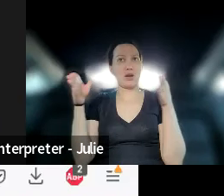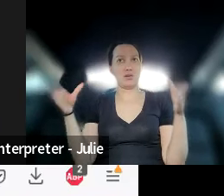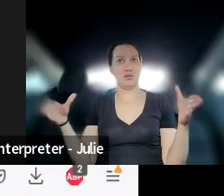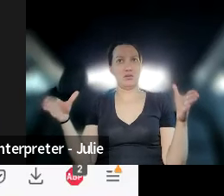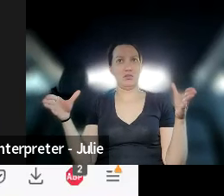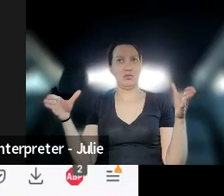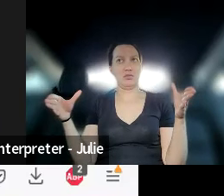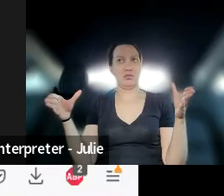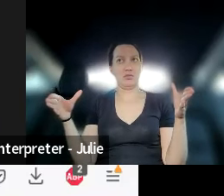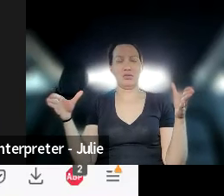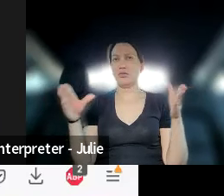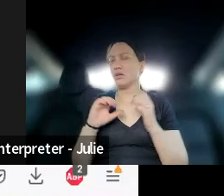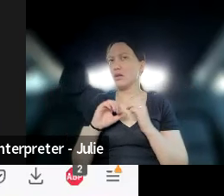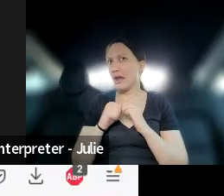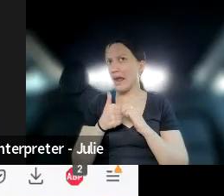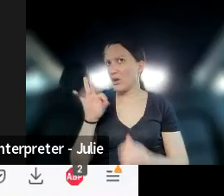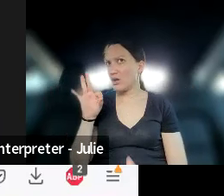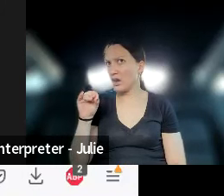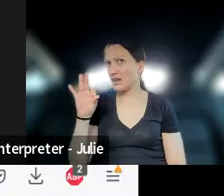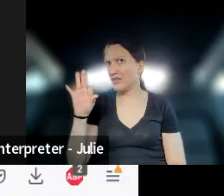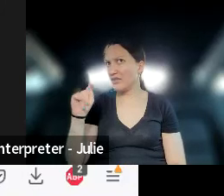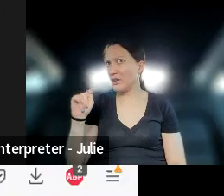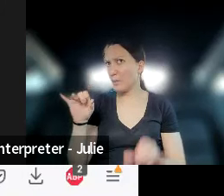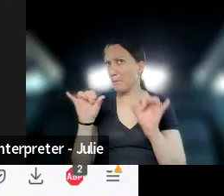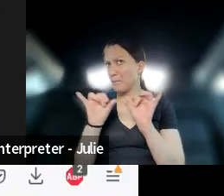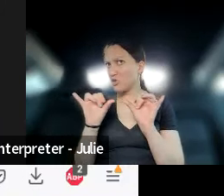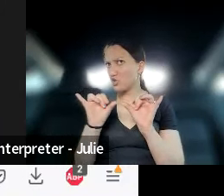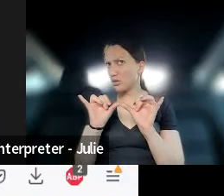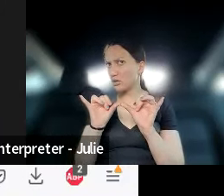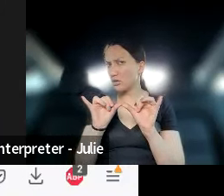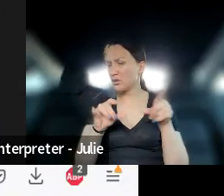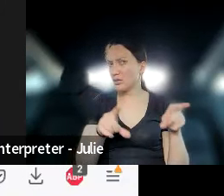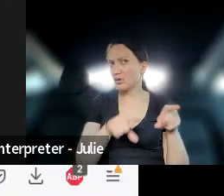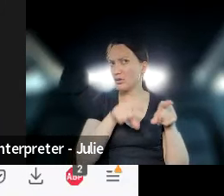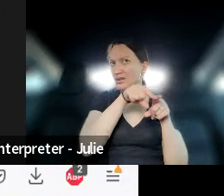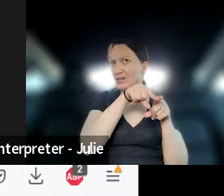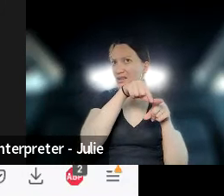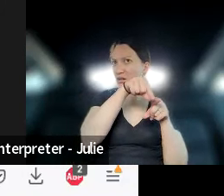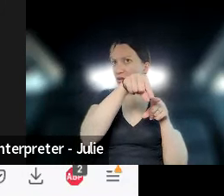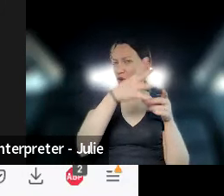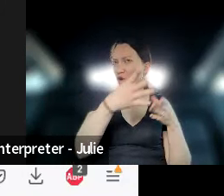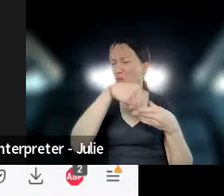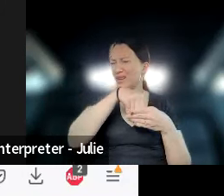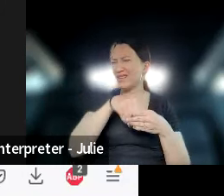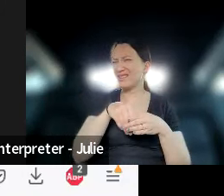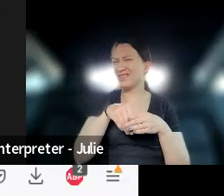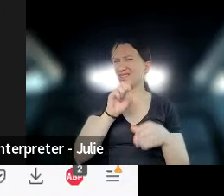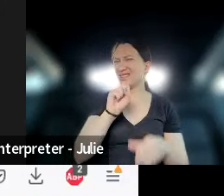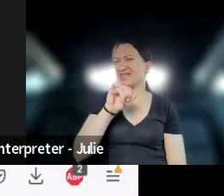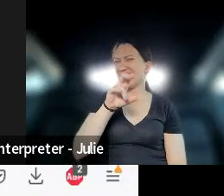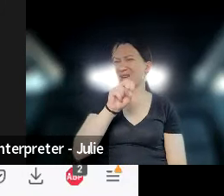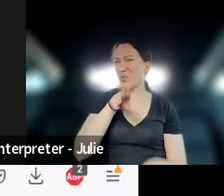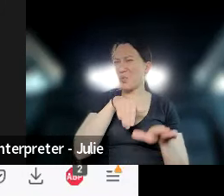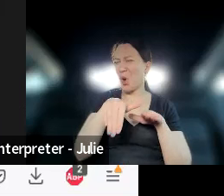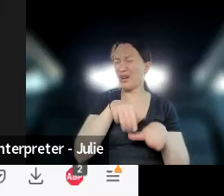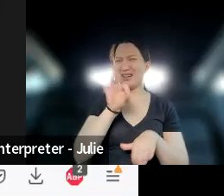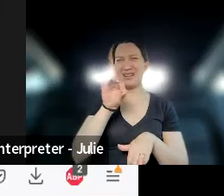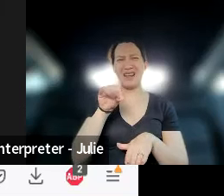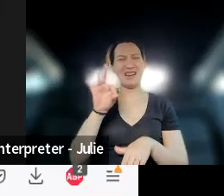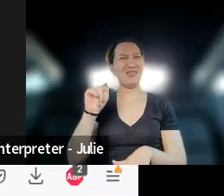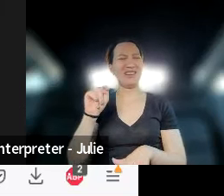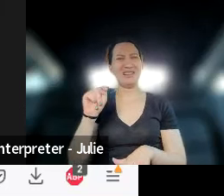plat. How is that 90 feet measured? Is that from are you including the sidewalk, or is that 90 doesn't strike